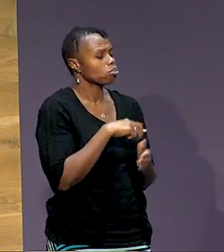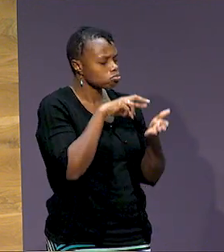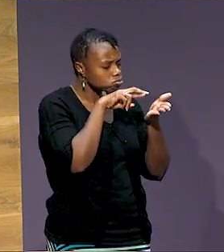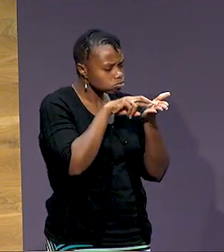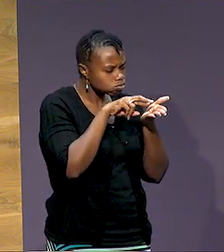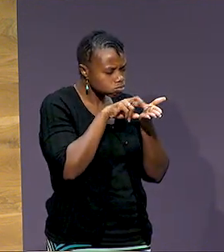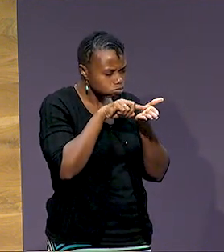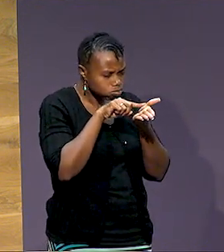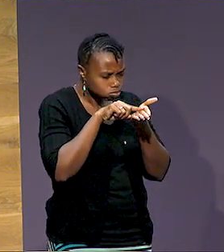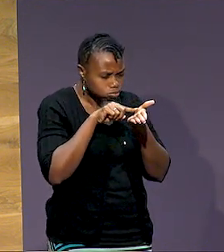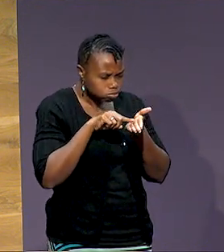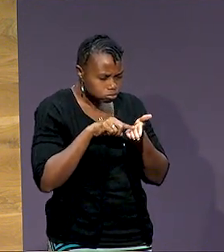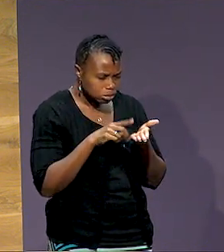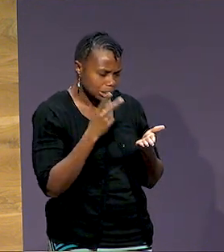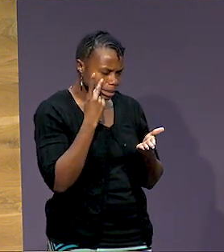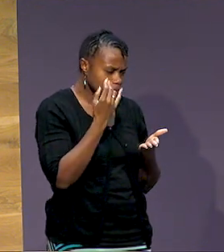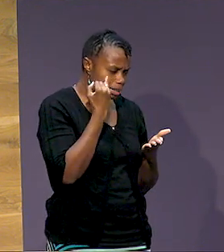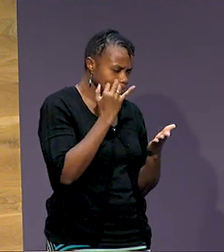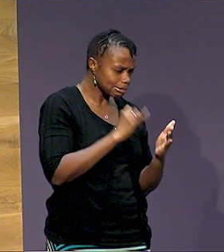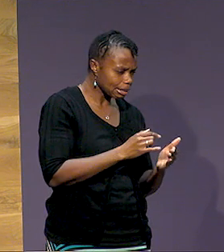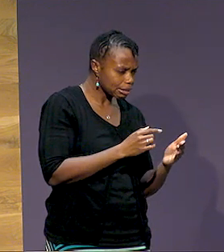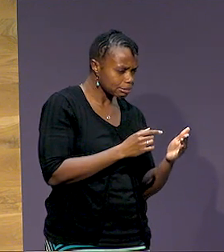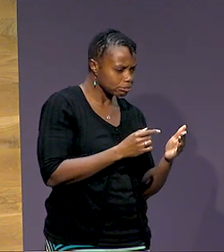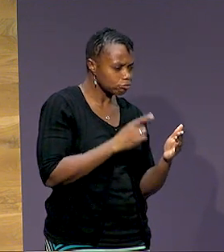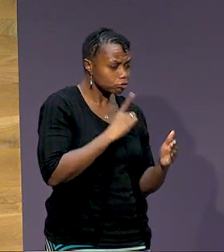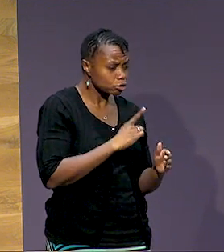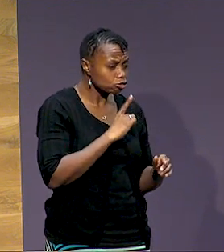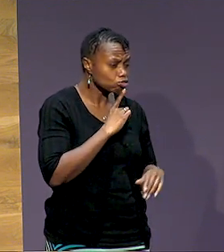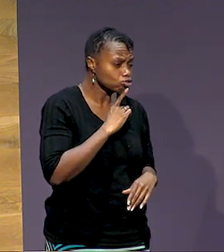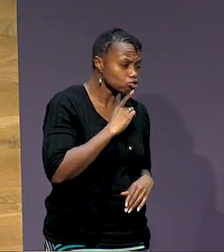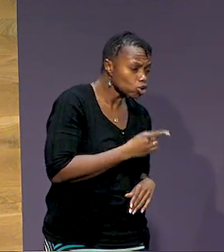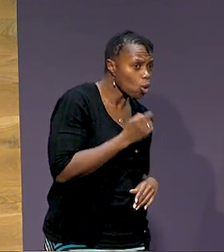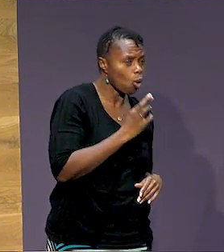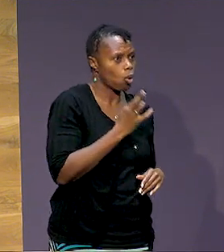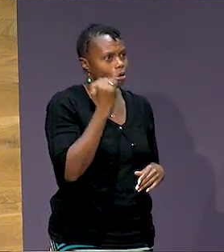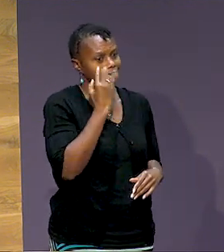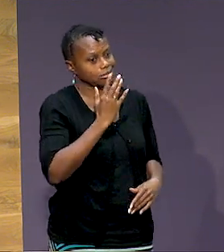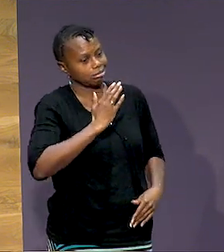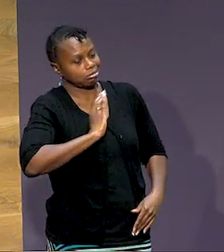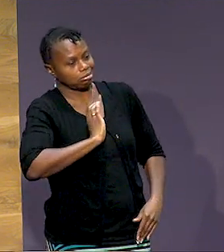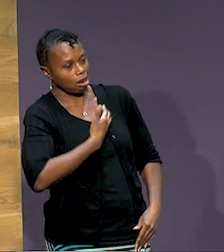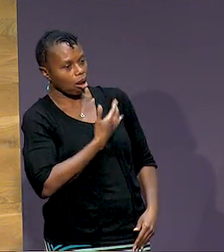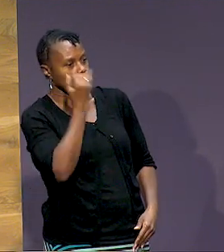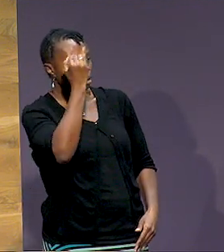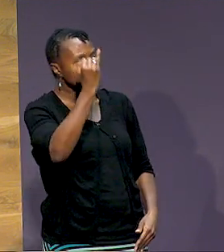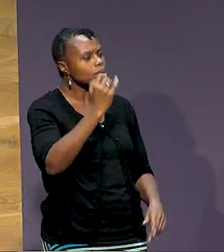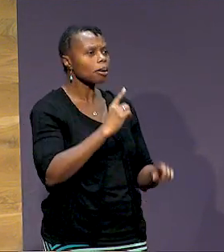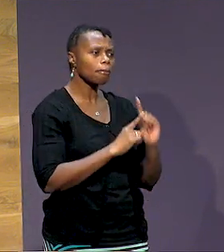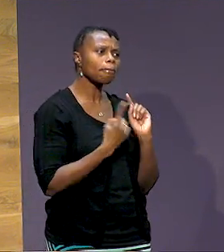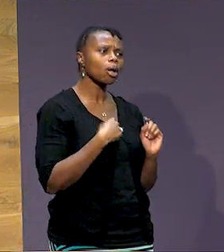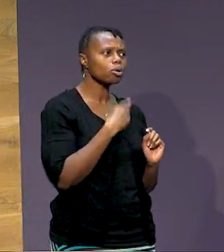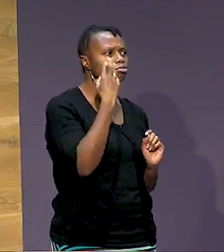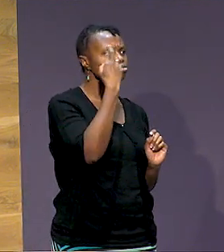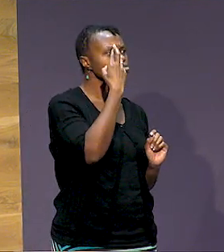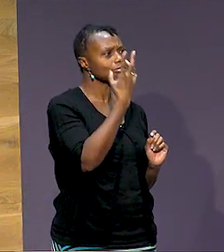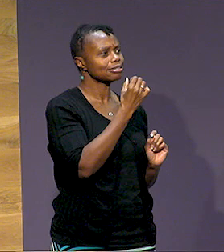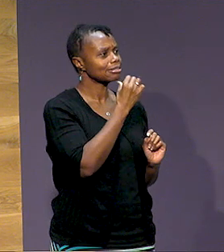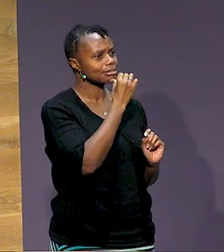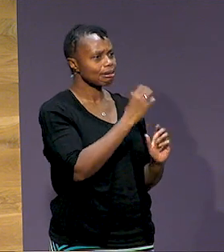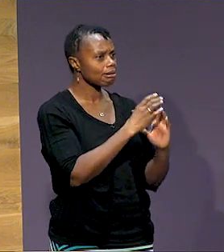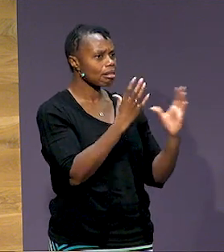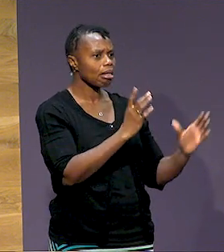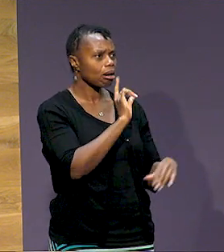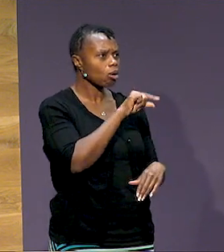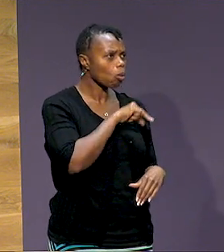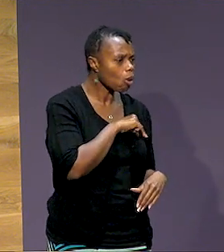see if actually what we thought was true or it was just an idea we had. And we realized that, yes, there was really not a lot of quality